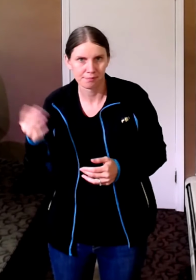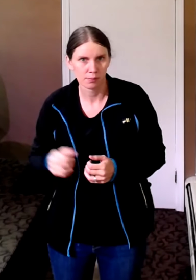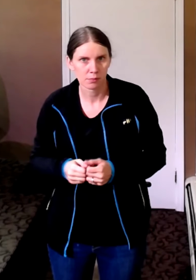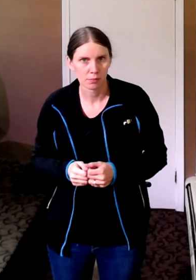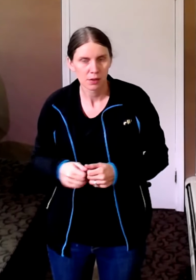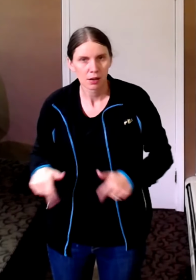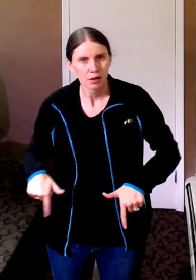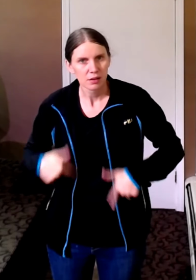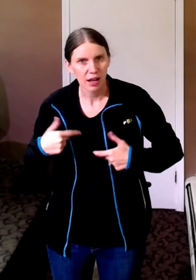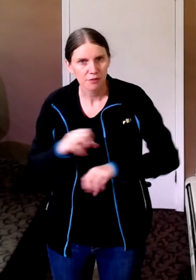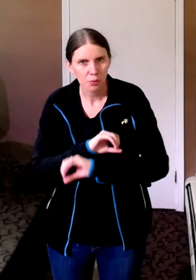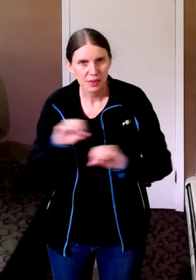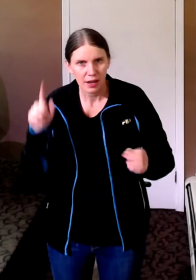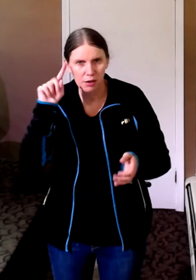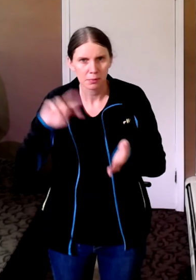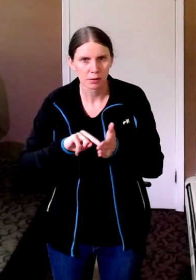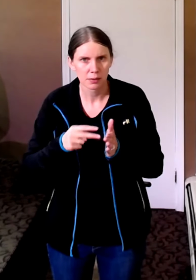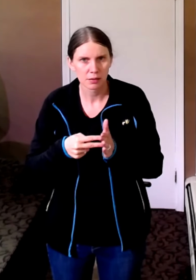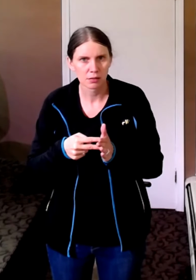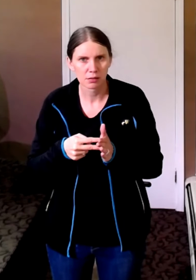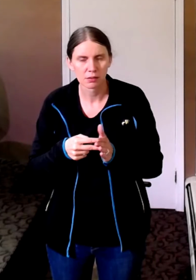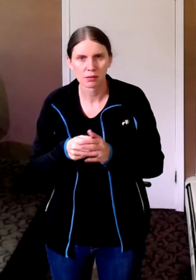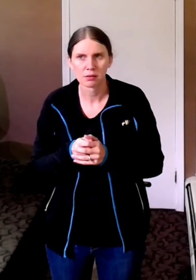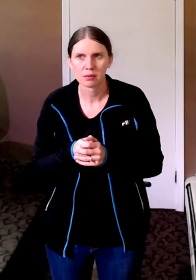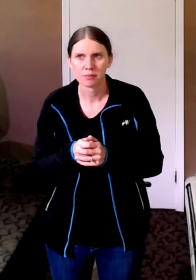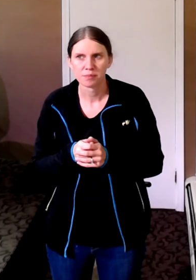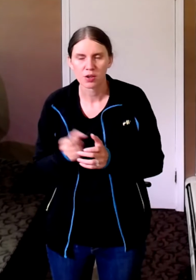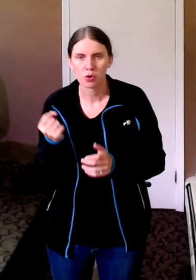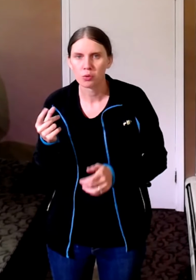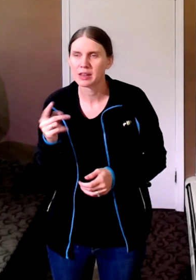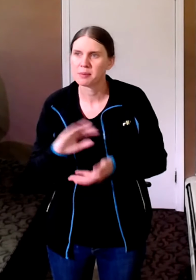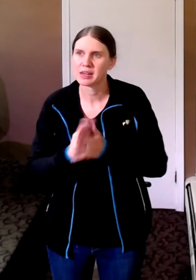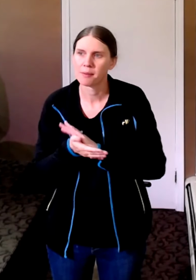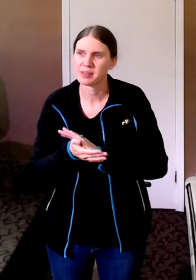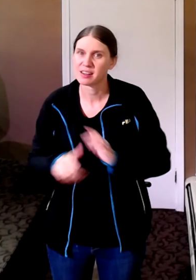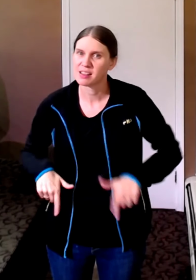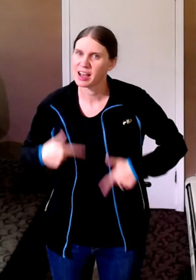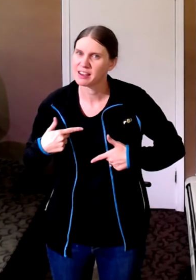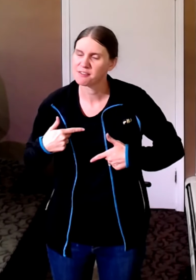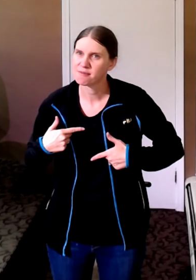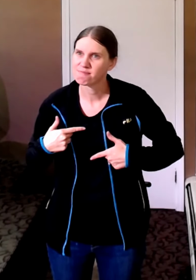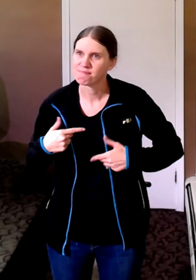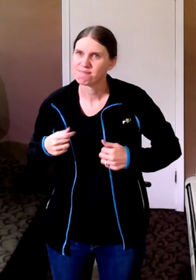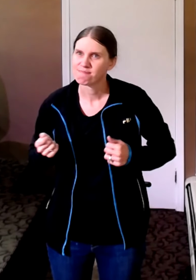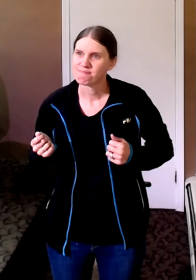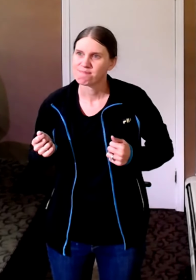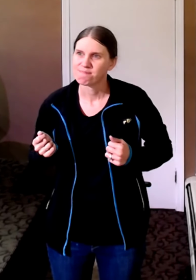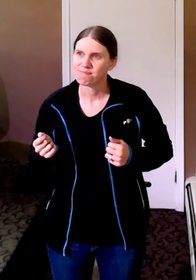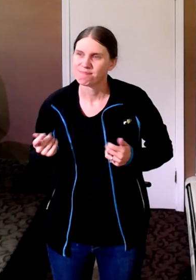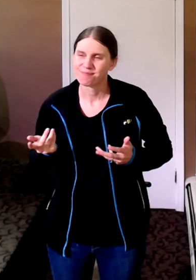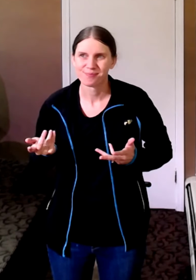A life without purpose quickly becomes a life that is